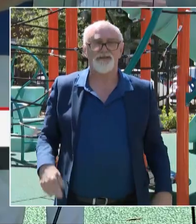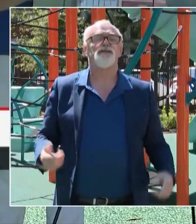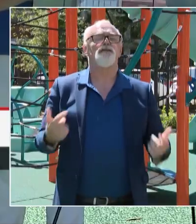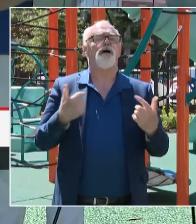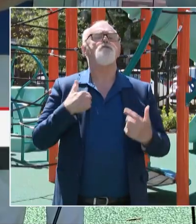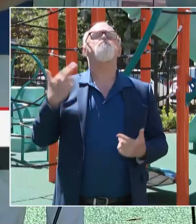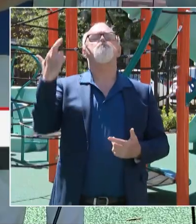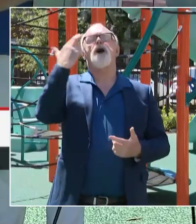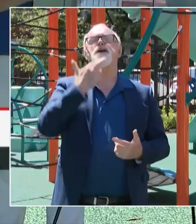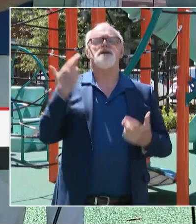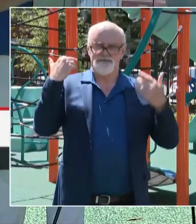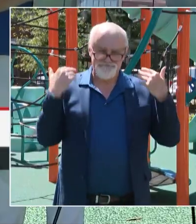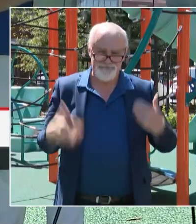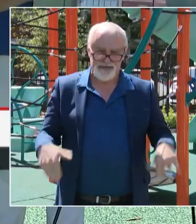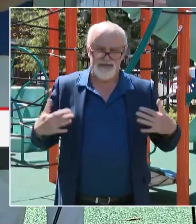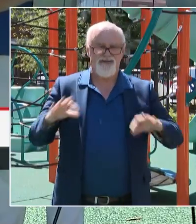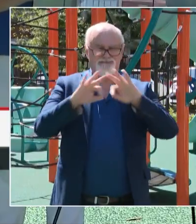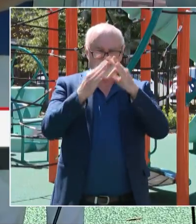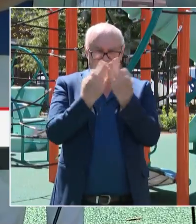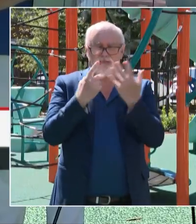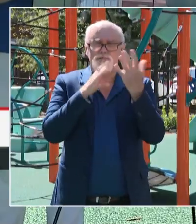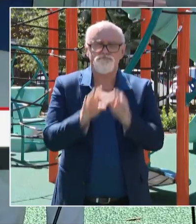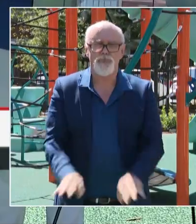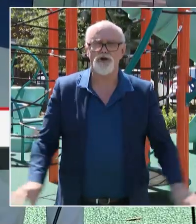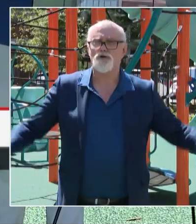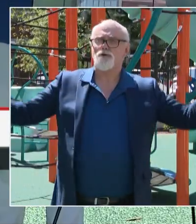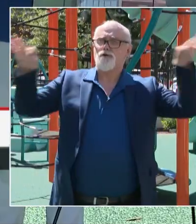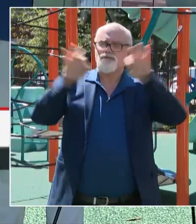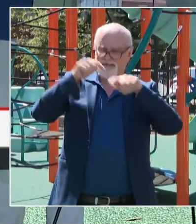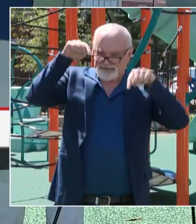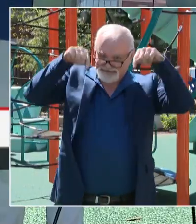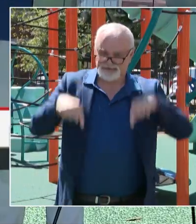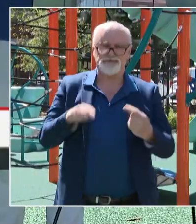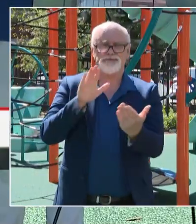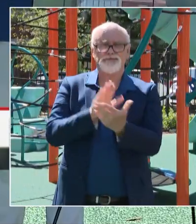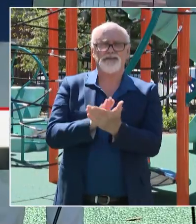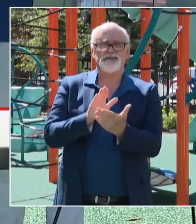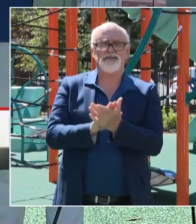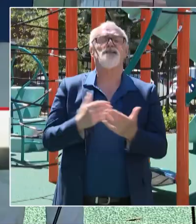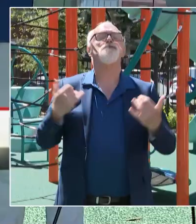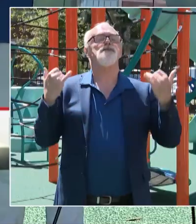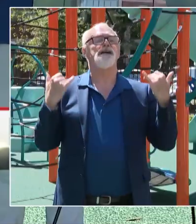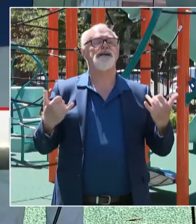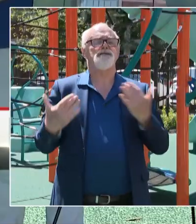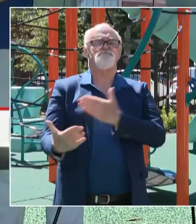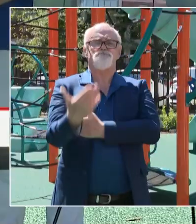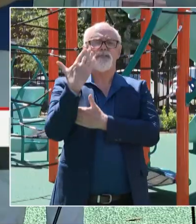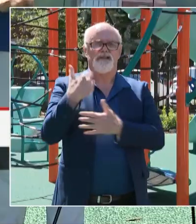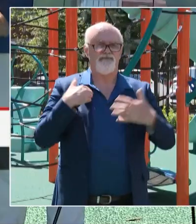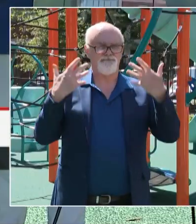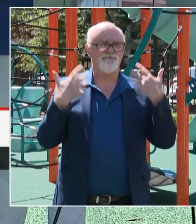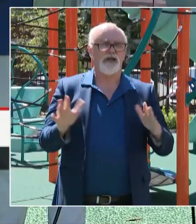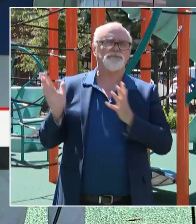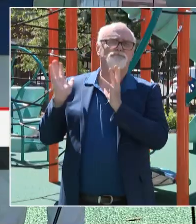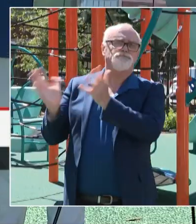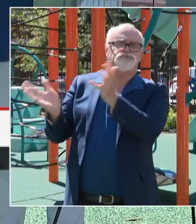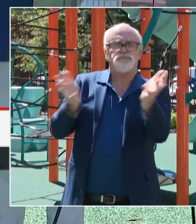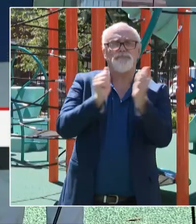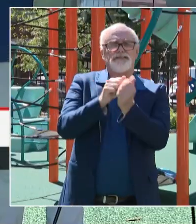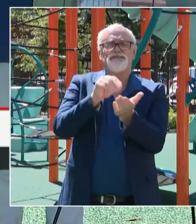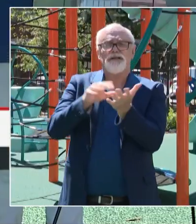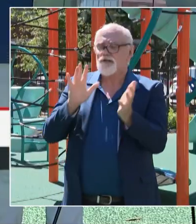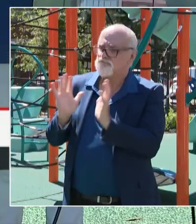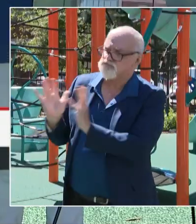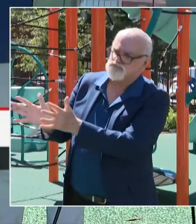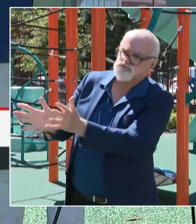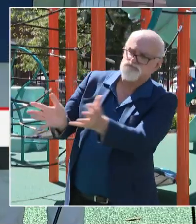integral part of our school communities. So we clapped it up for our students today, this morning on their way to school. We also clapped it up